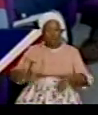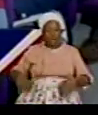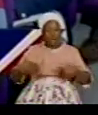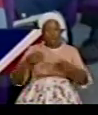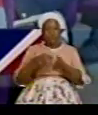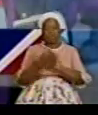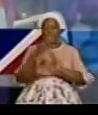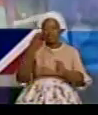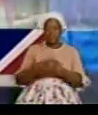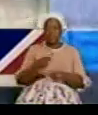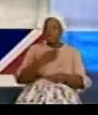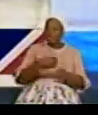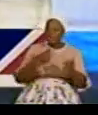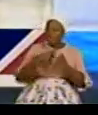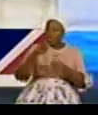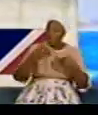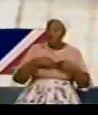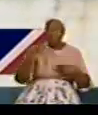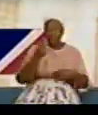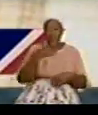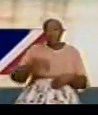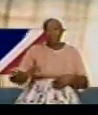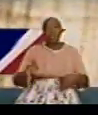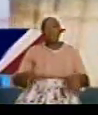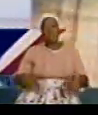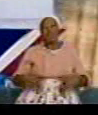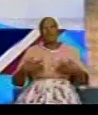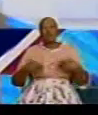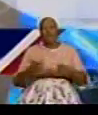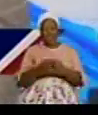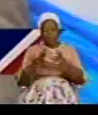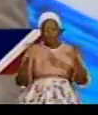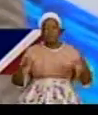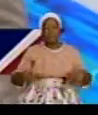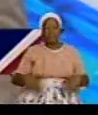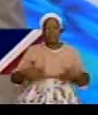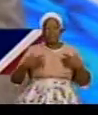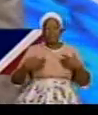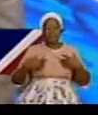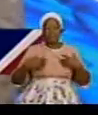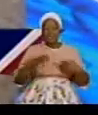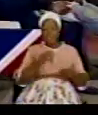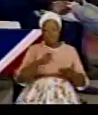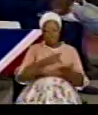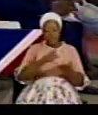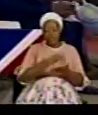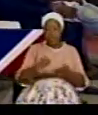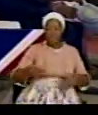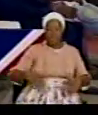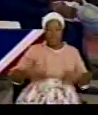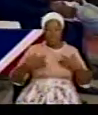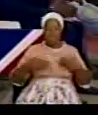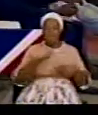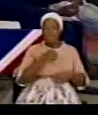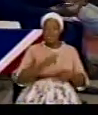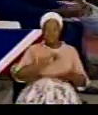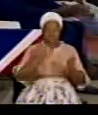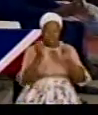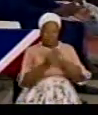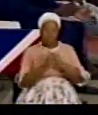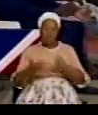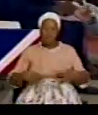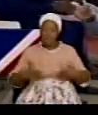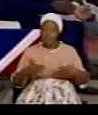you have eternal life, abundant life, a purified life, a transformed life,